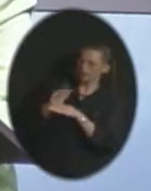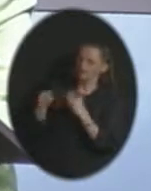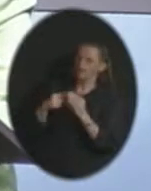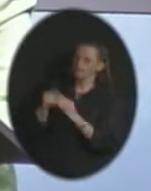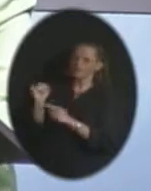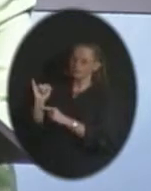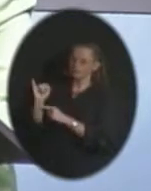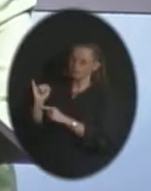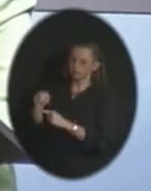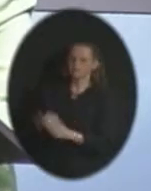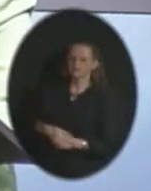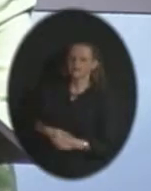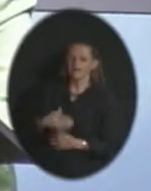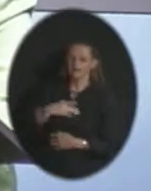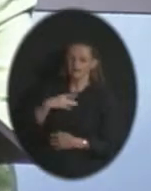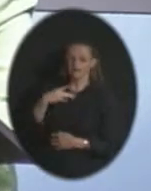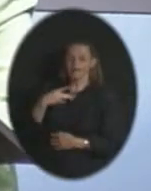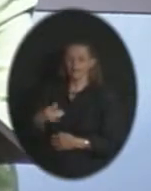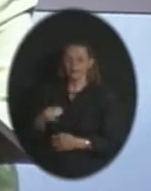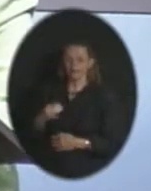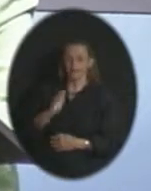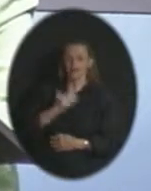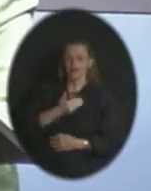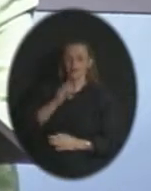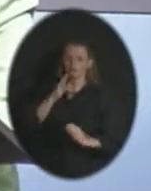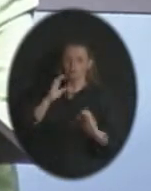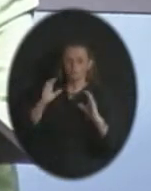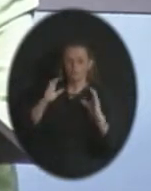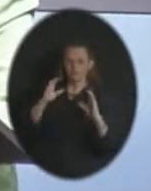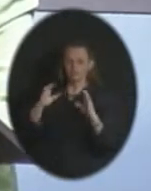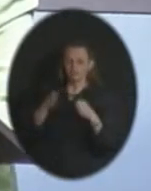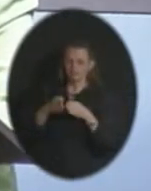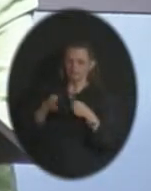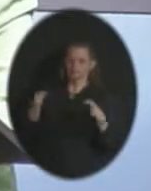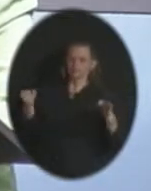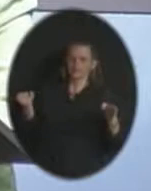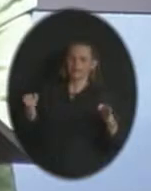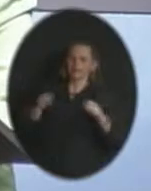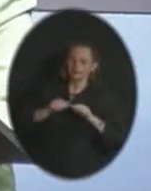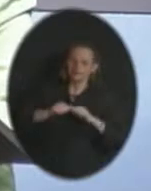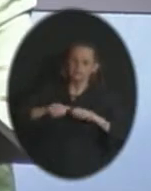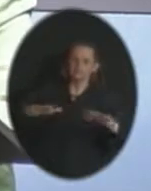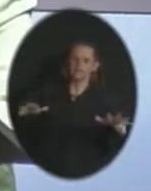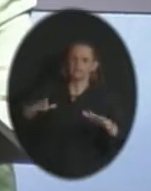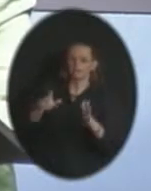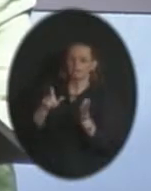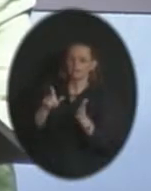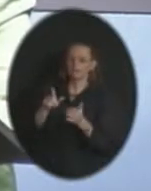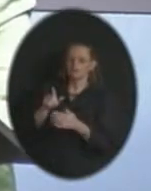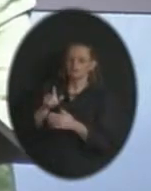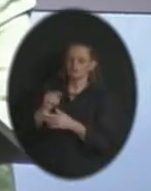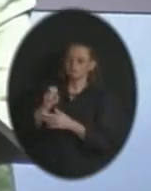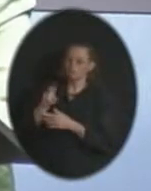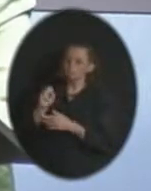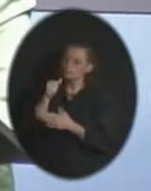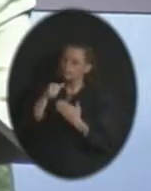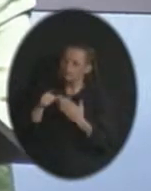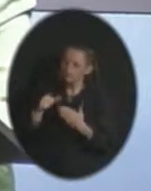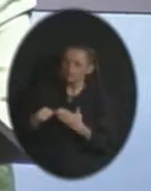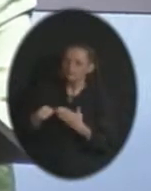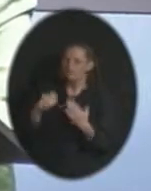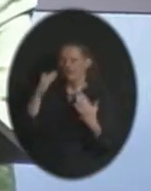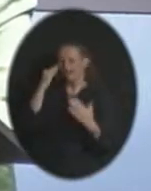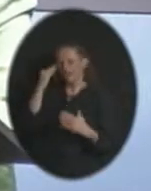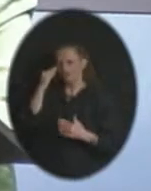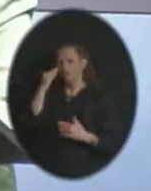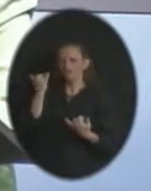like the way we've expanded our communications in the district, sending out hard copy newsletters. I know this is the age of electronics and social media,